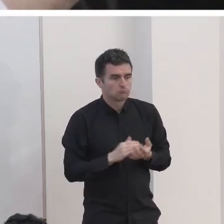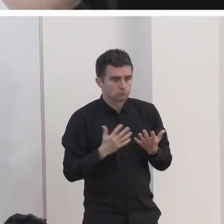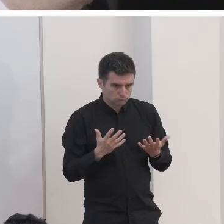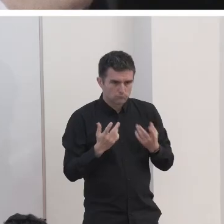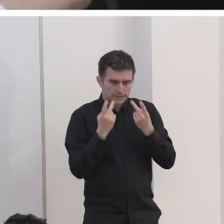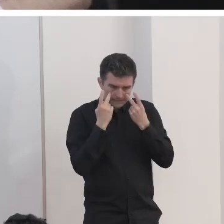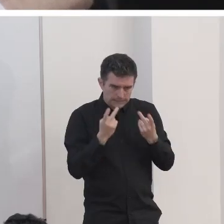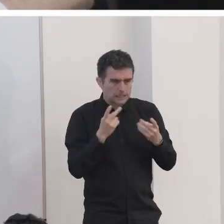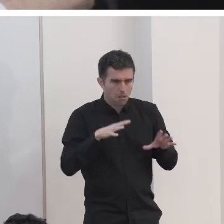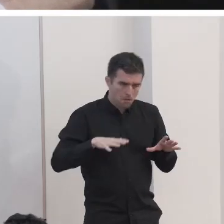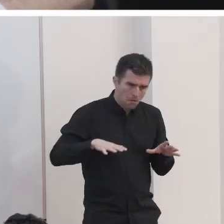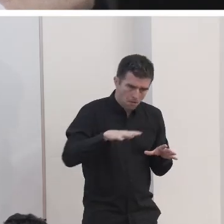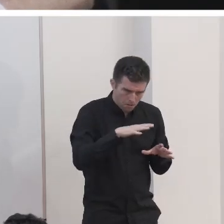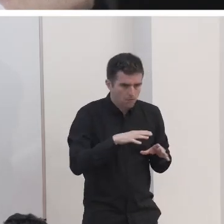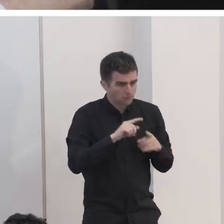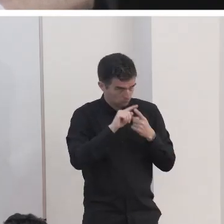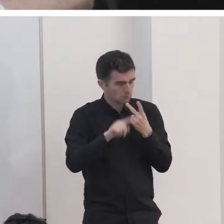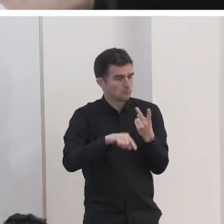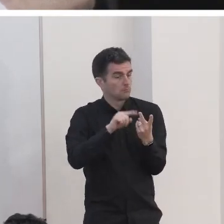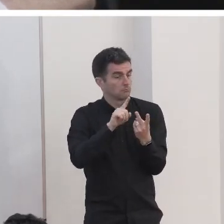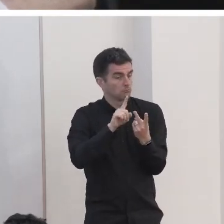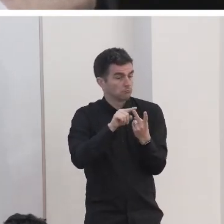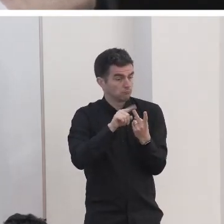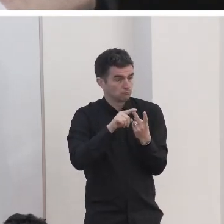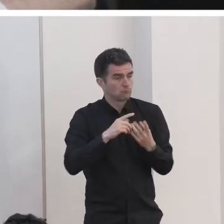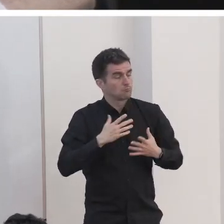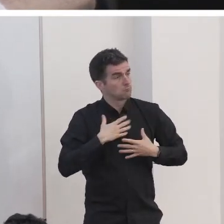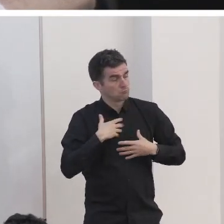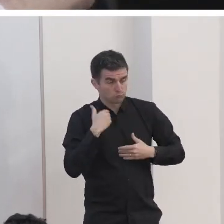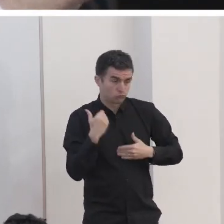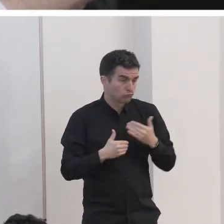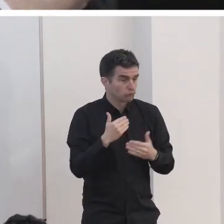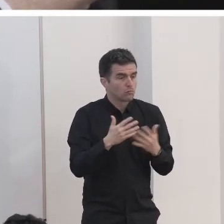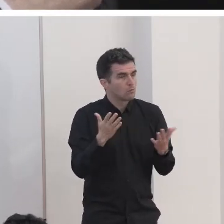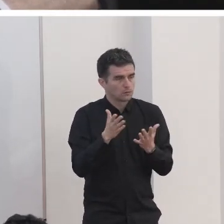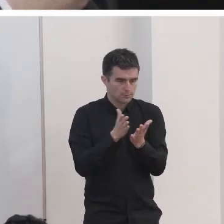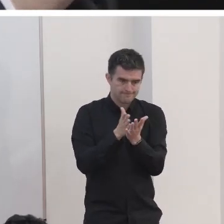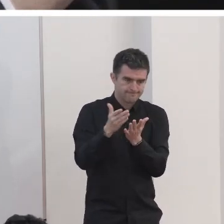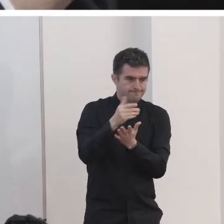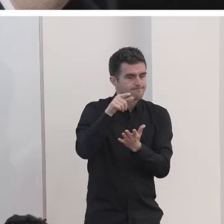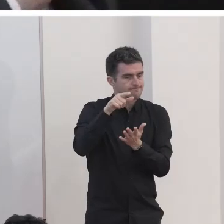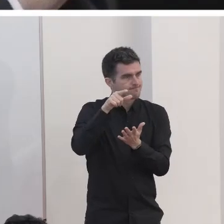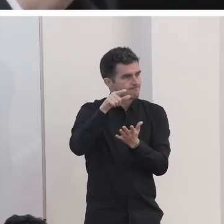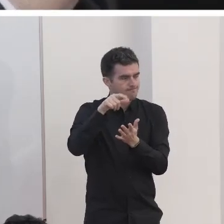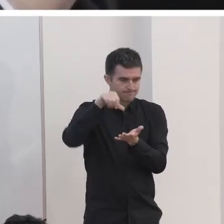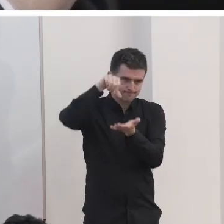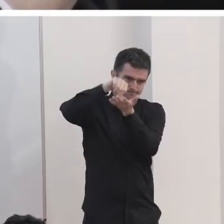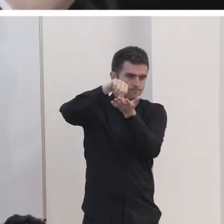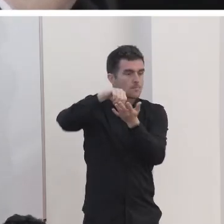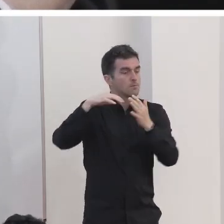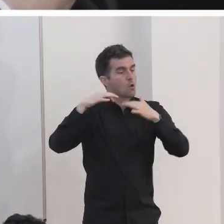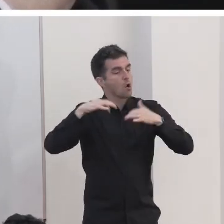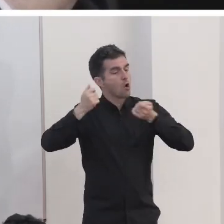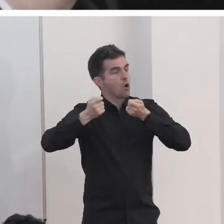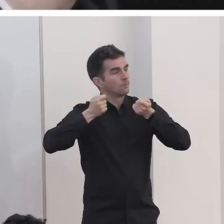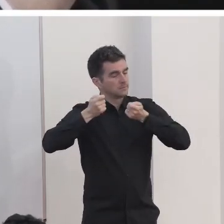to localize with cultures, traditional leaders must take their own space. We are